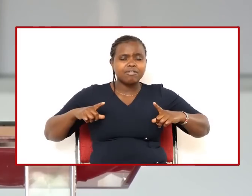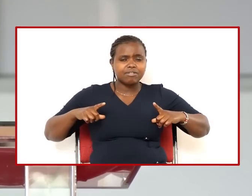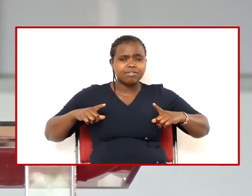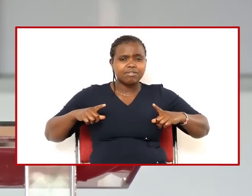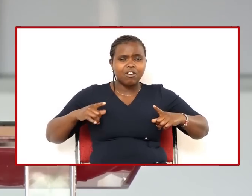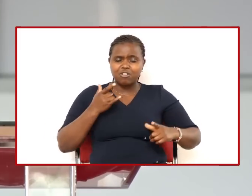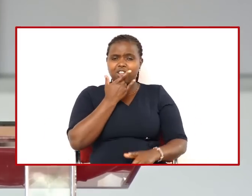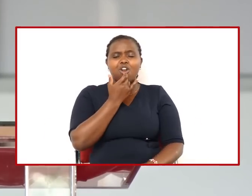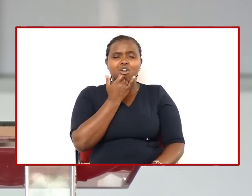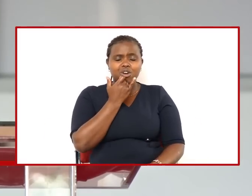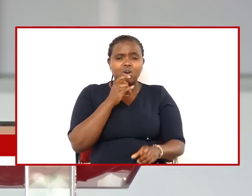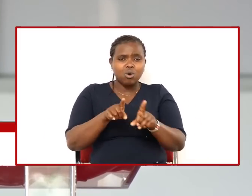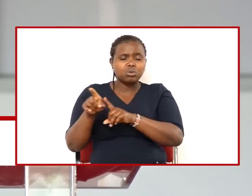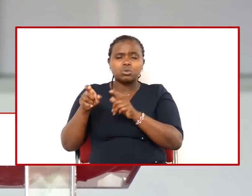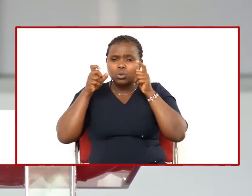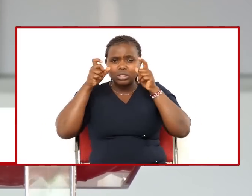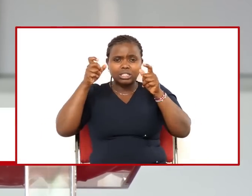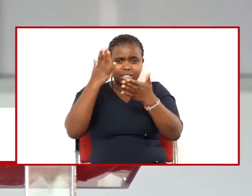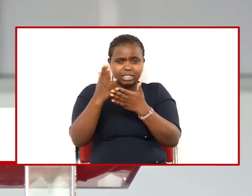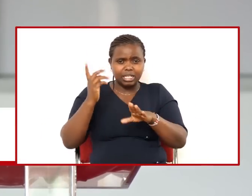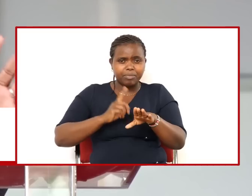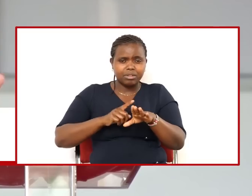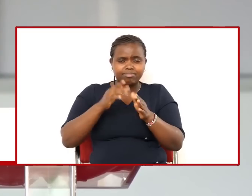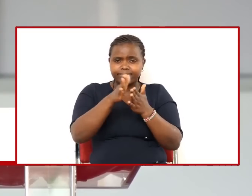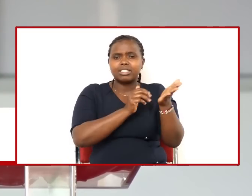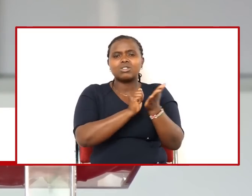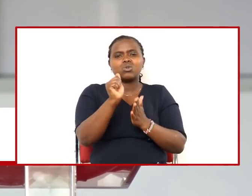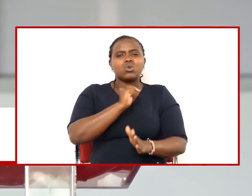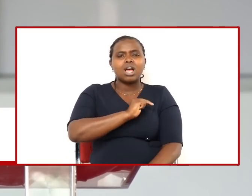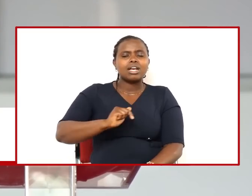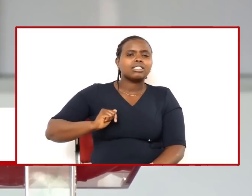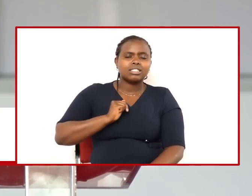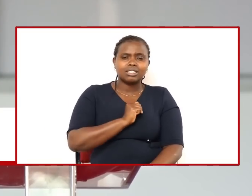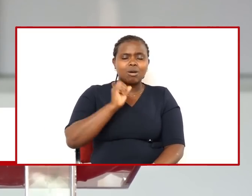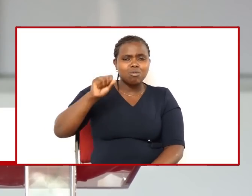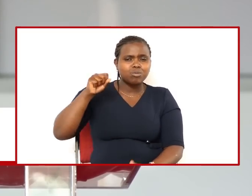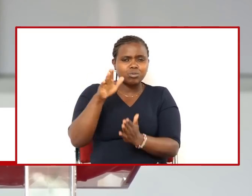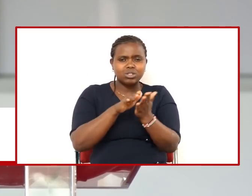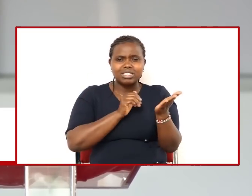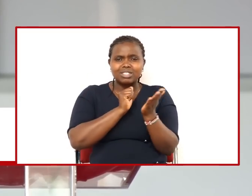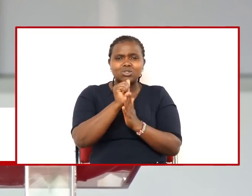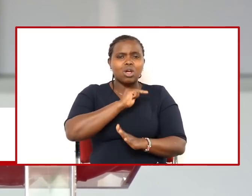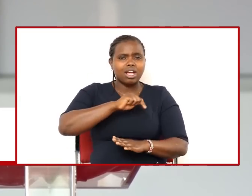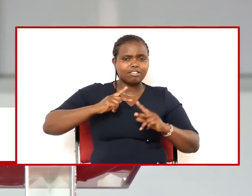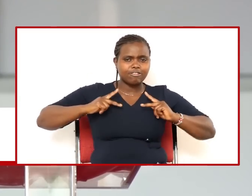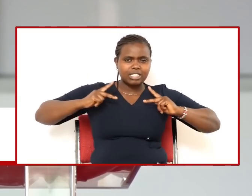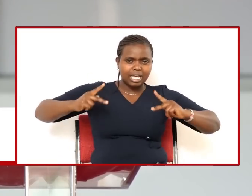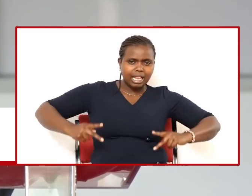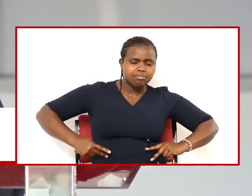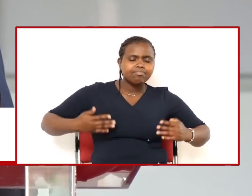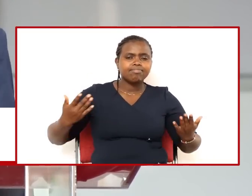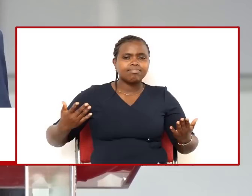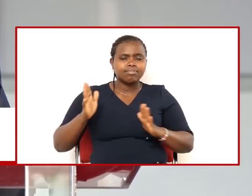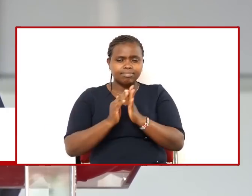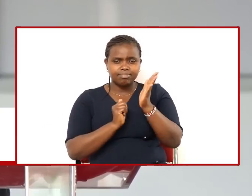guilty. And sins can sometimes destroy us. It can destroy us physically. It